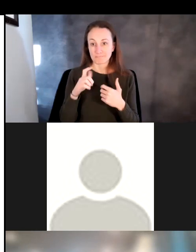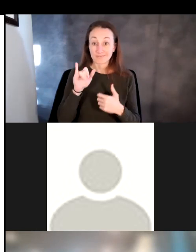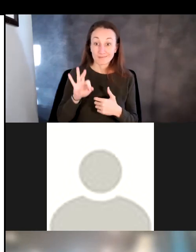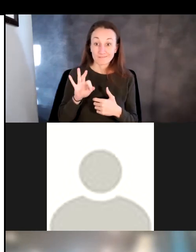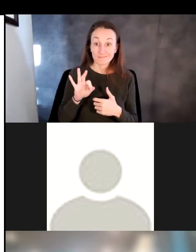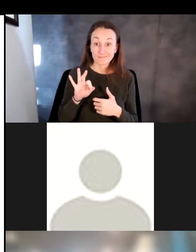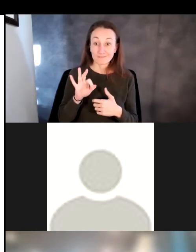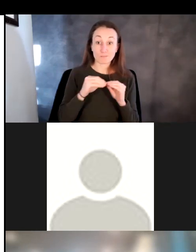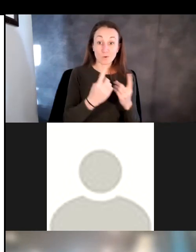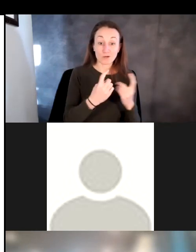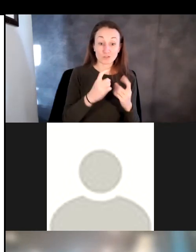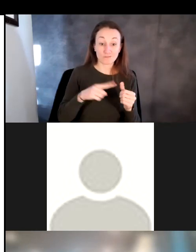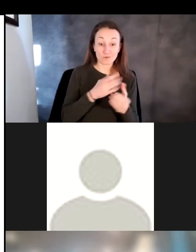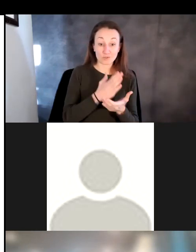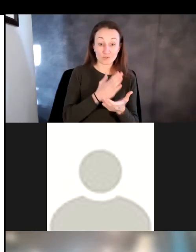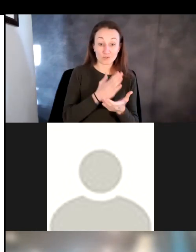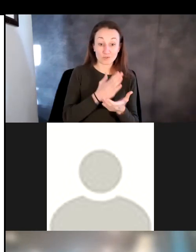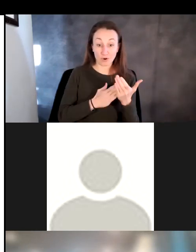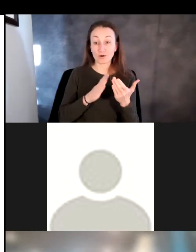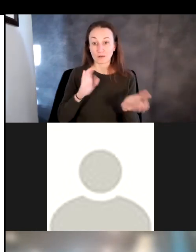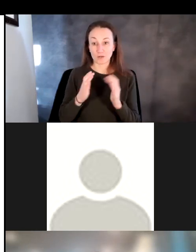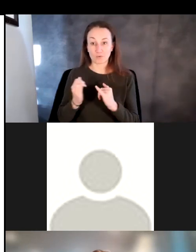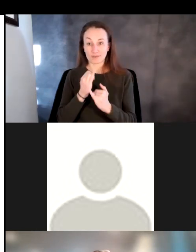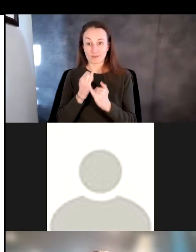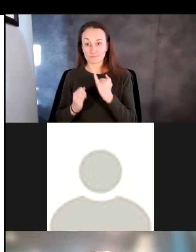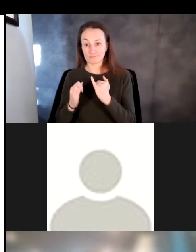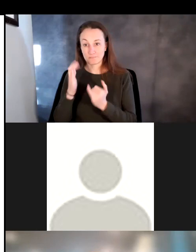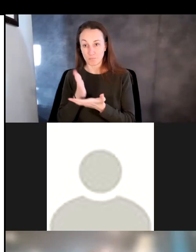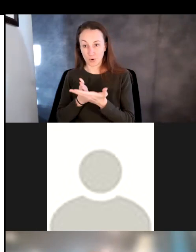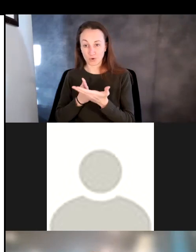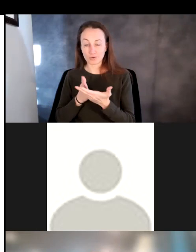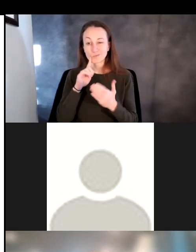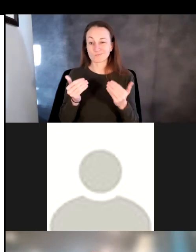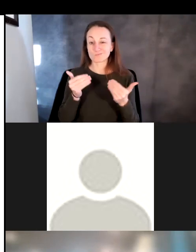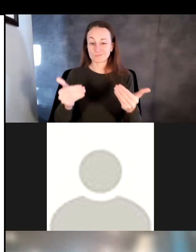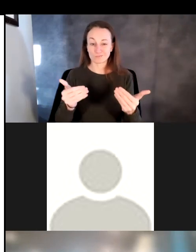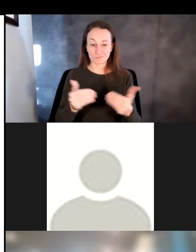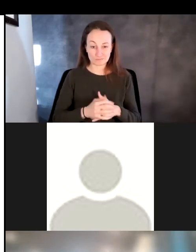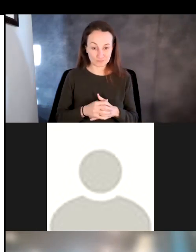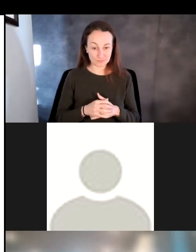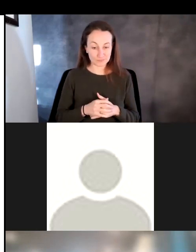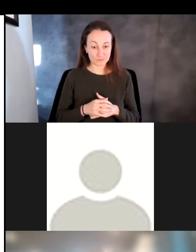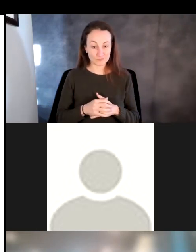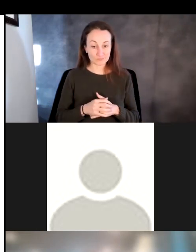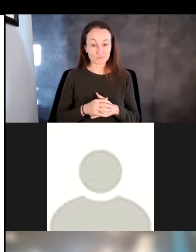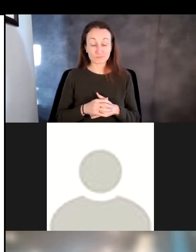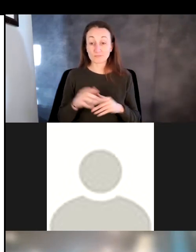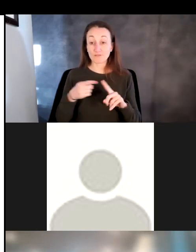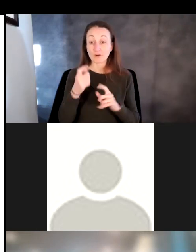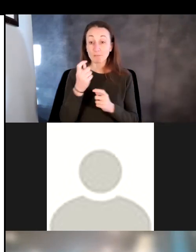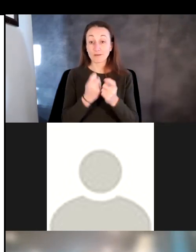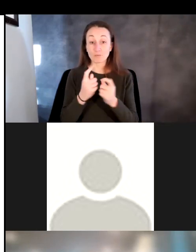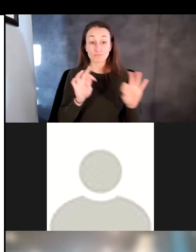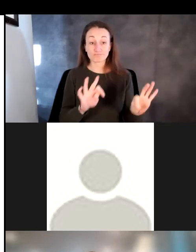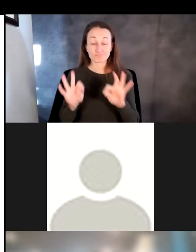second. All right, so let's just jump right into it and kind of talk about generally,